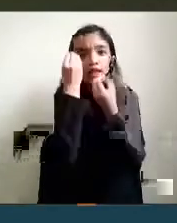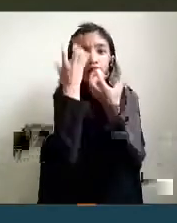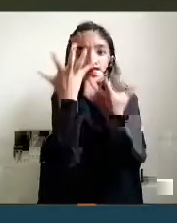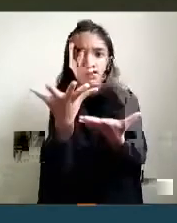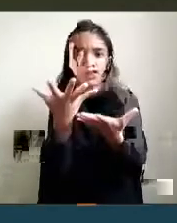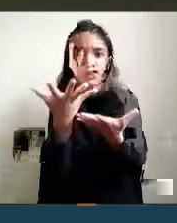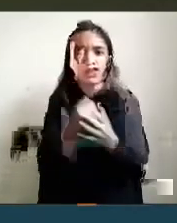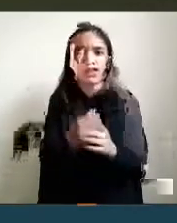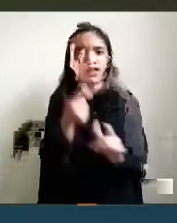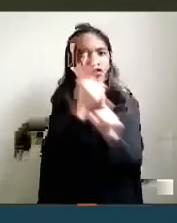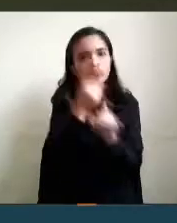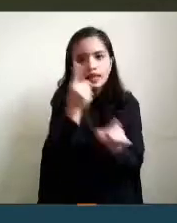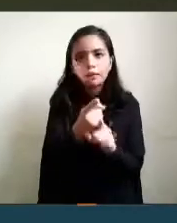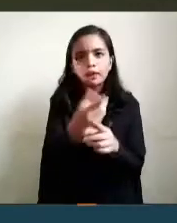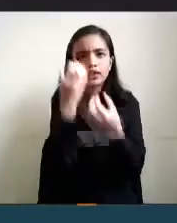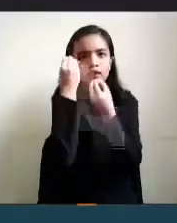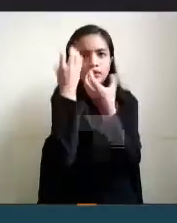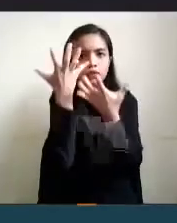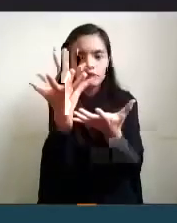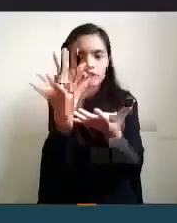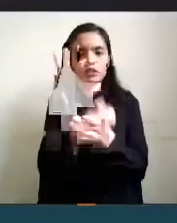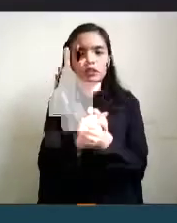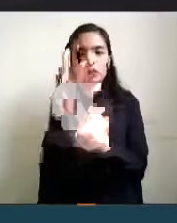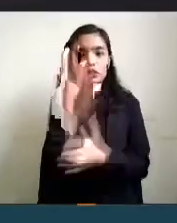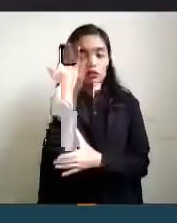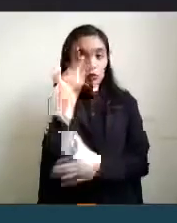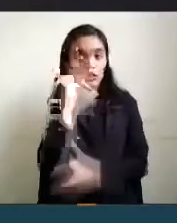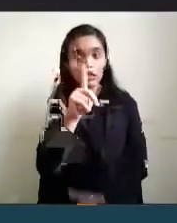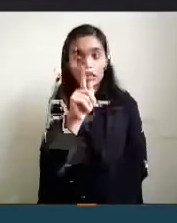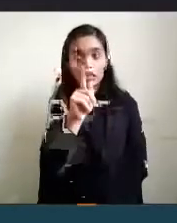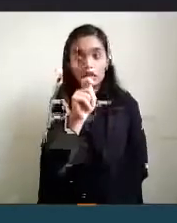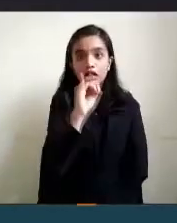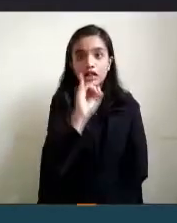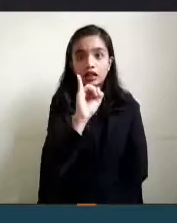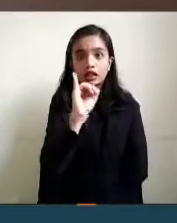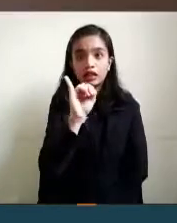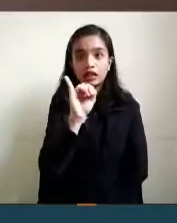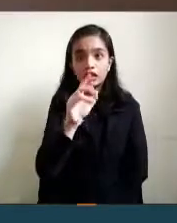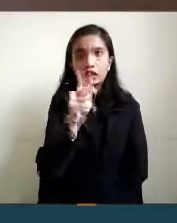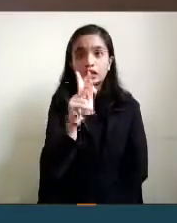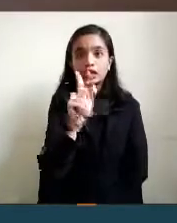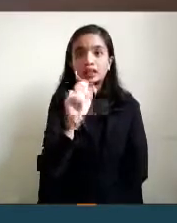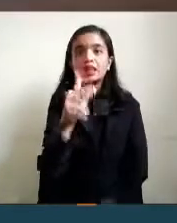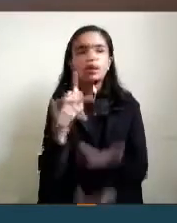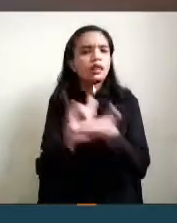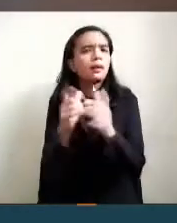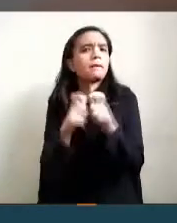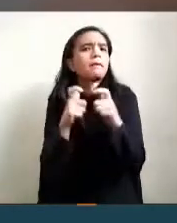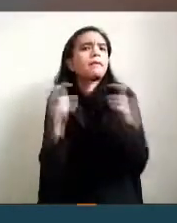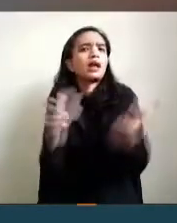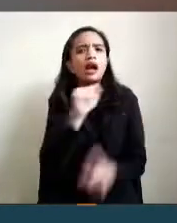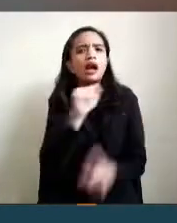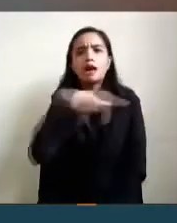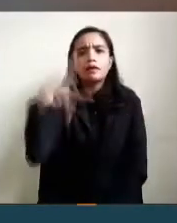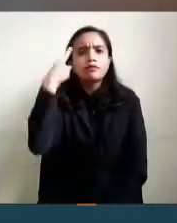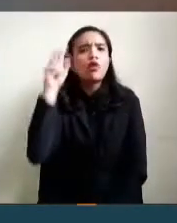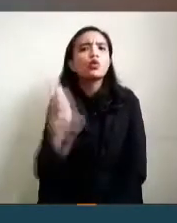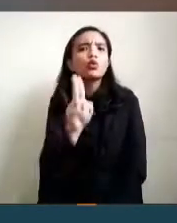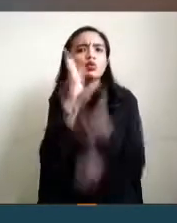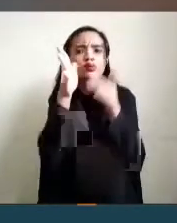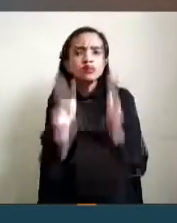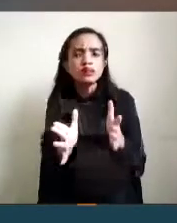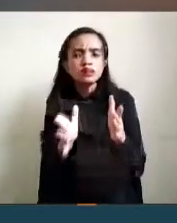of information out there, because TikTok has been like a big platform for users of different ages,